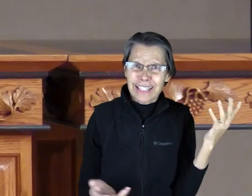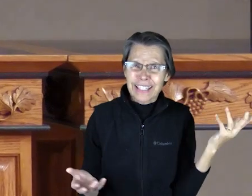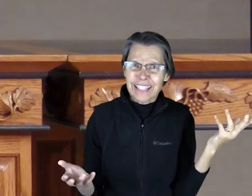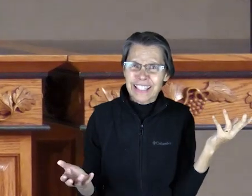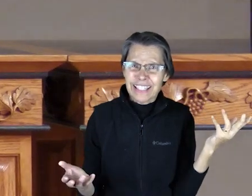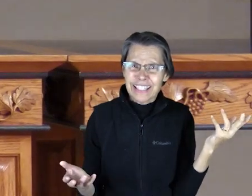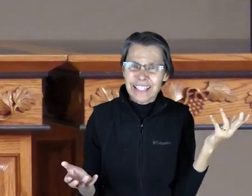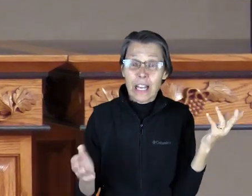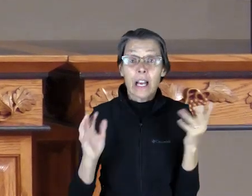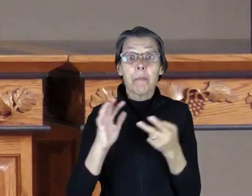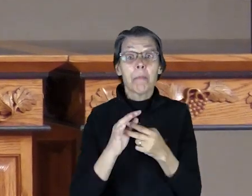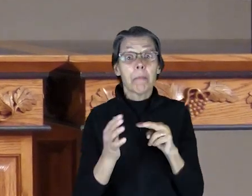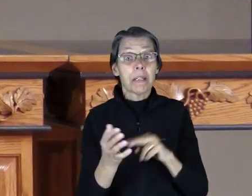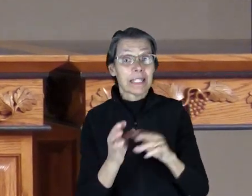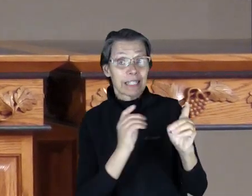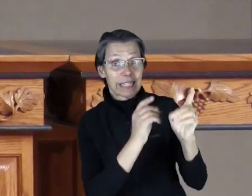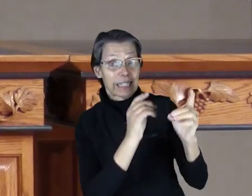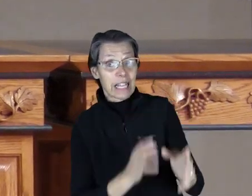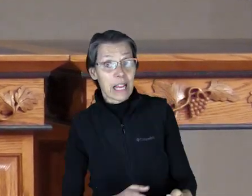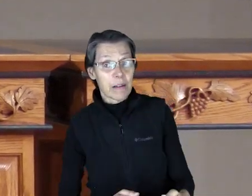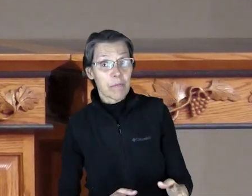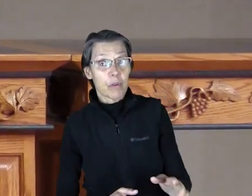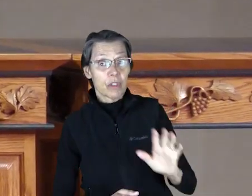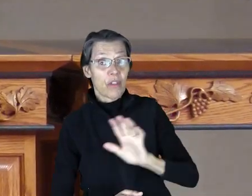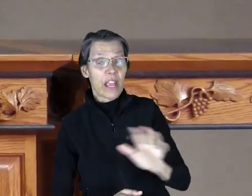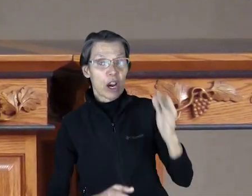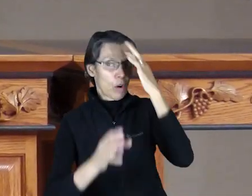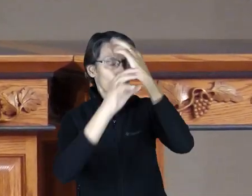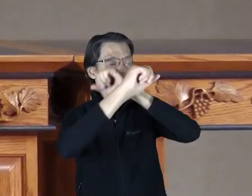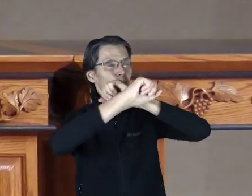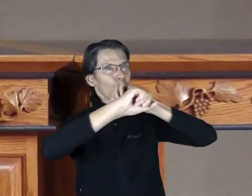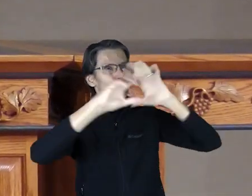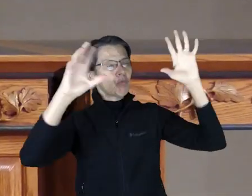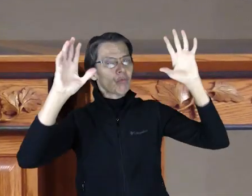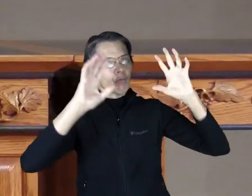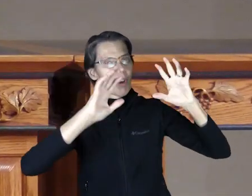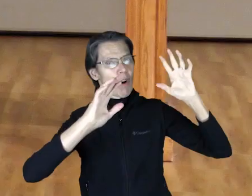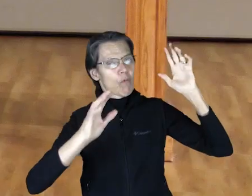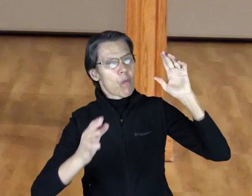we have a ways to go on that as well.